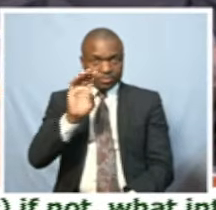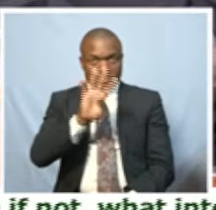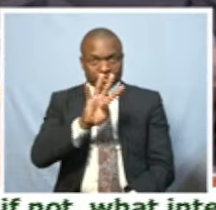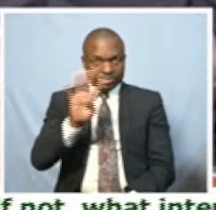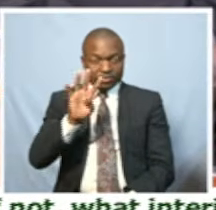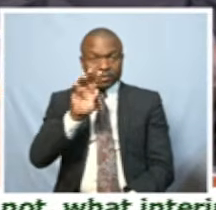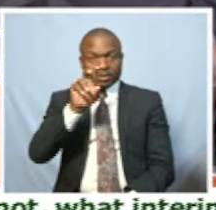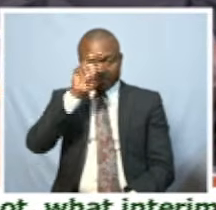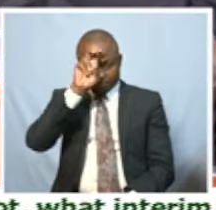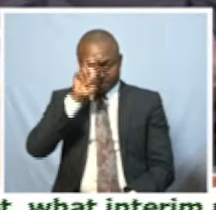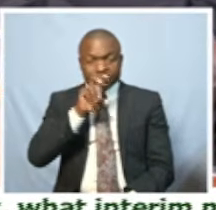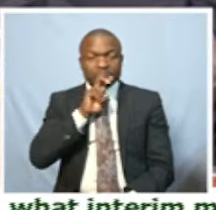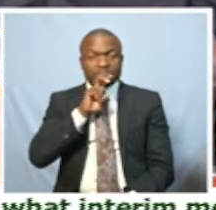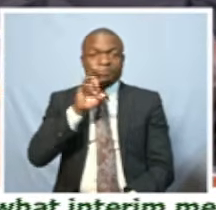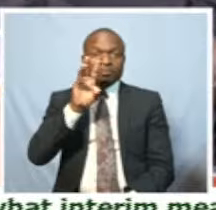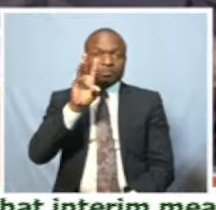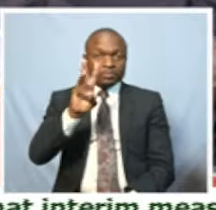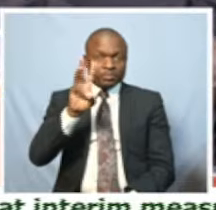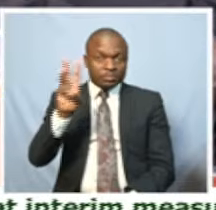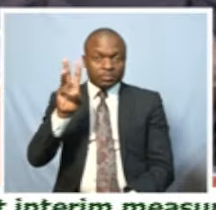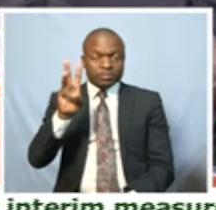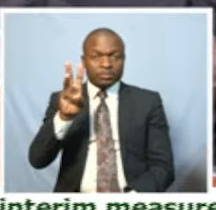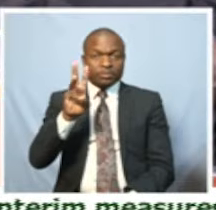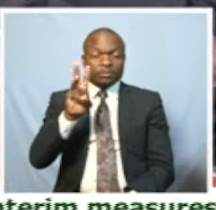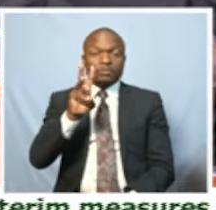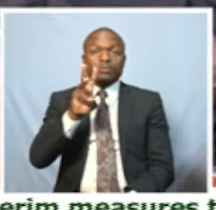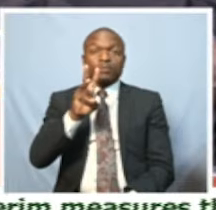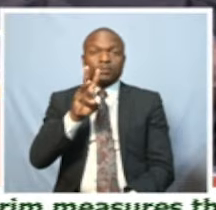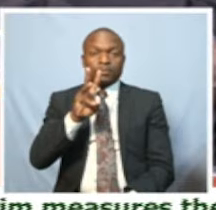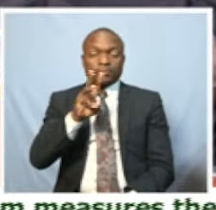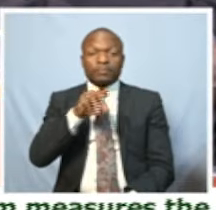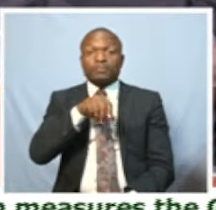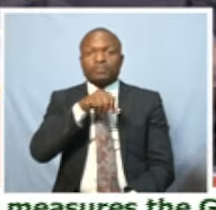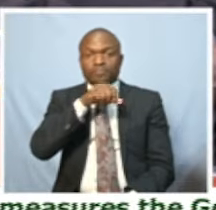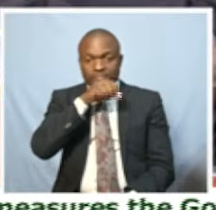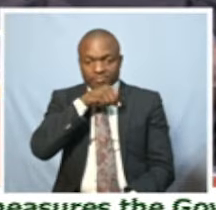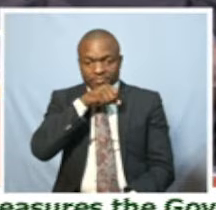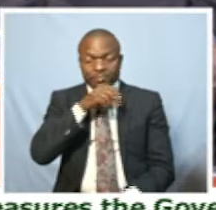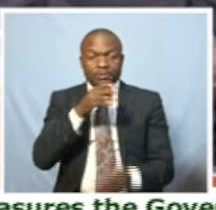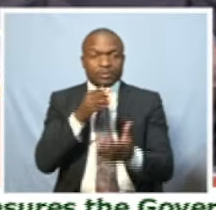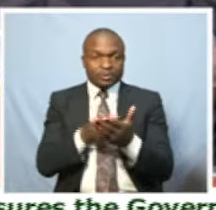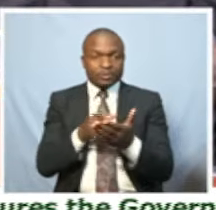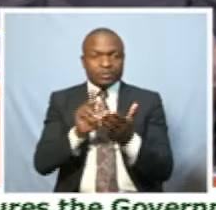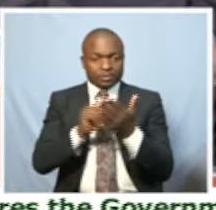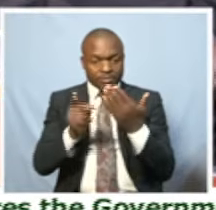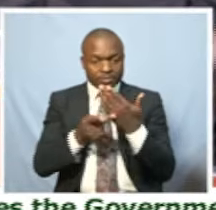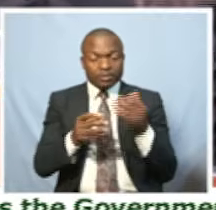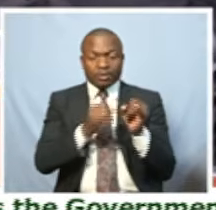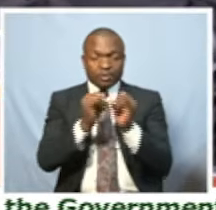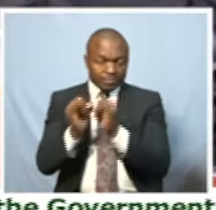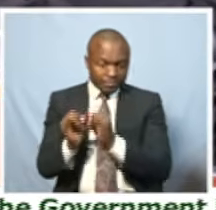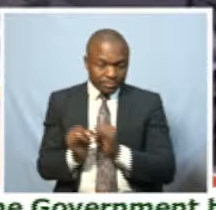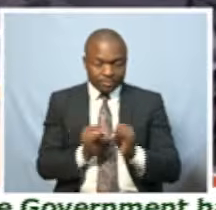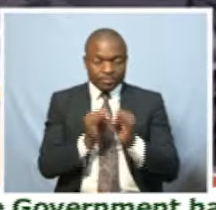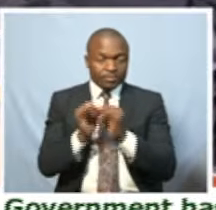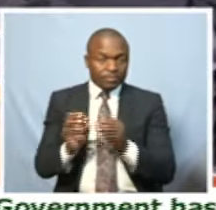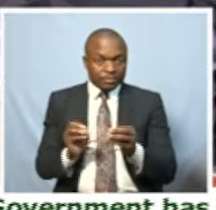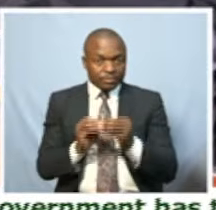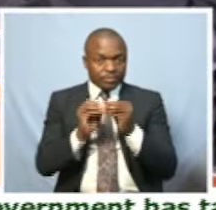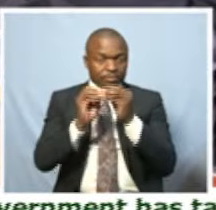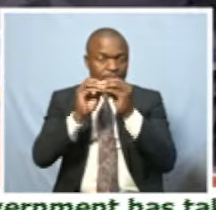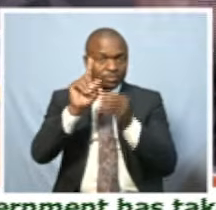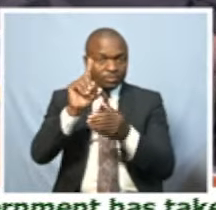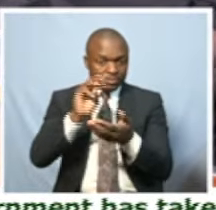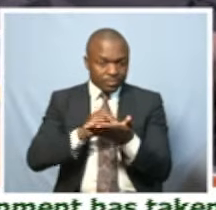444 goats, 66 pigs. This intervention was implemented at an estimated cost of